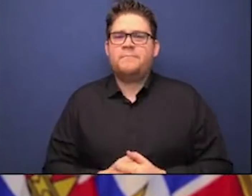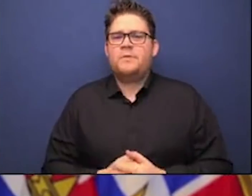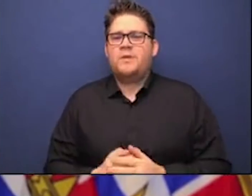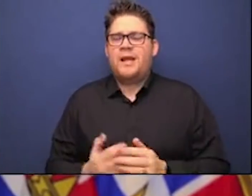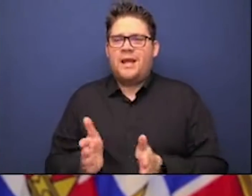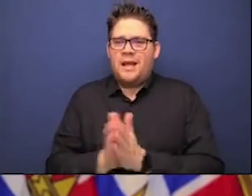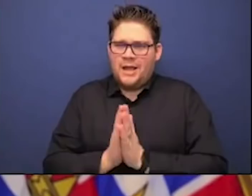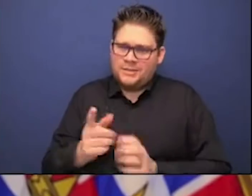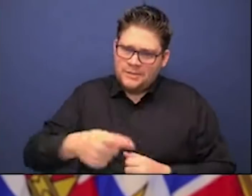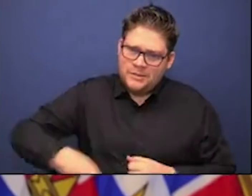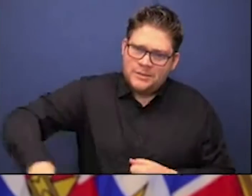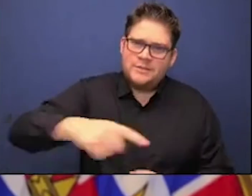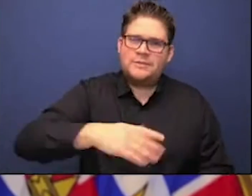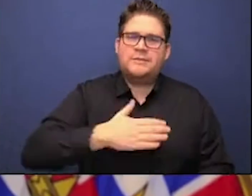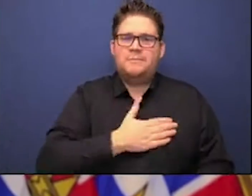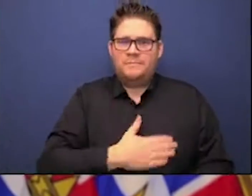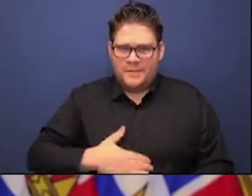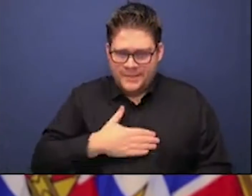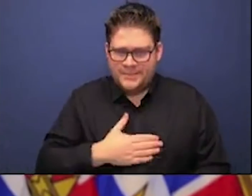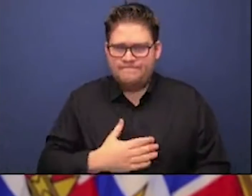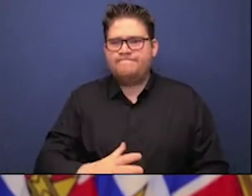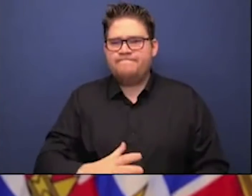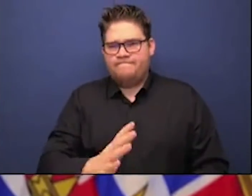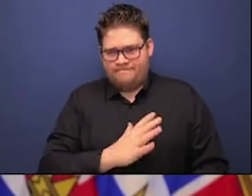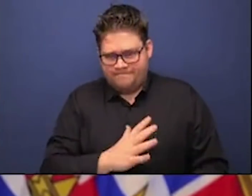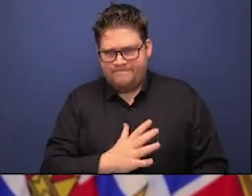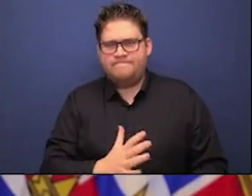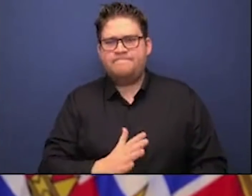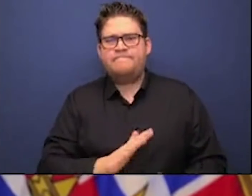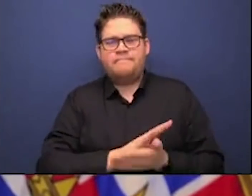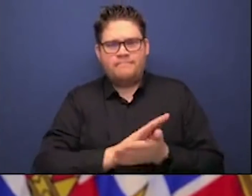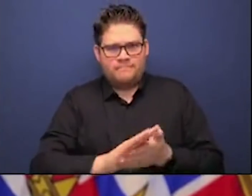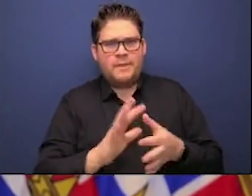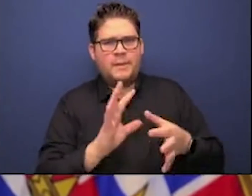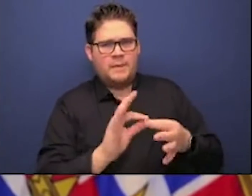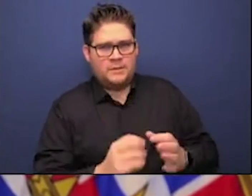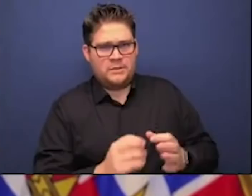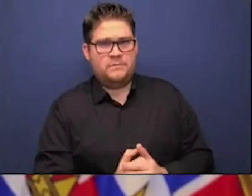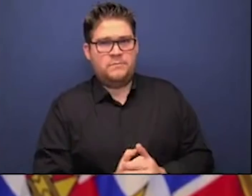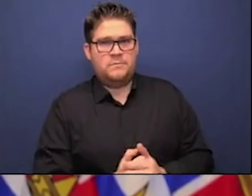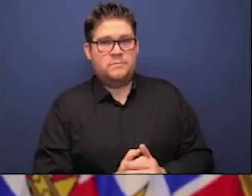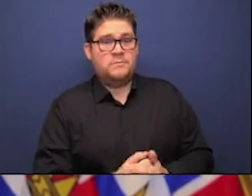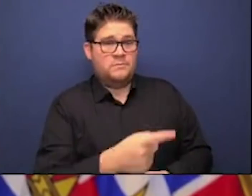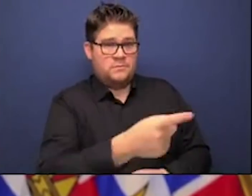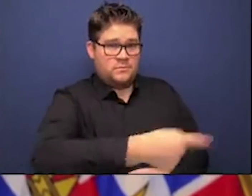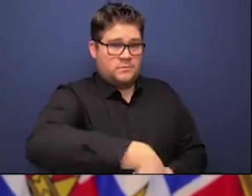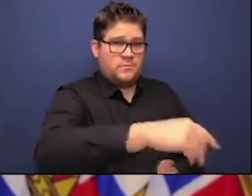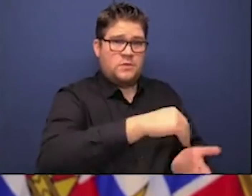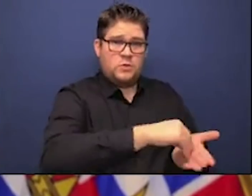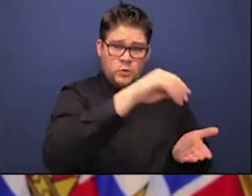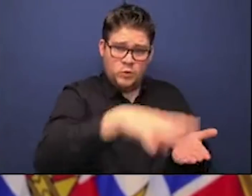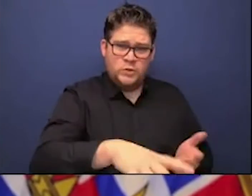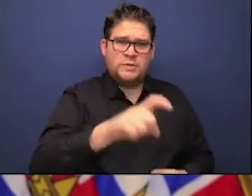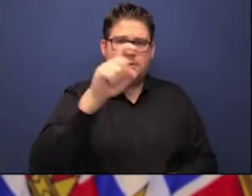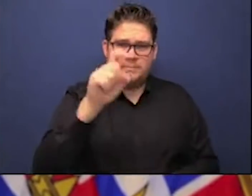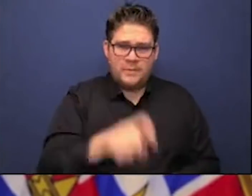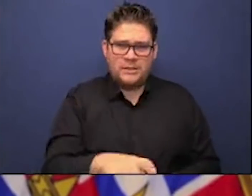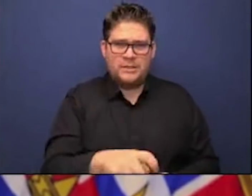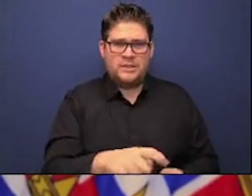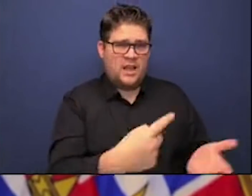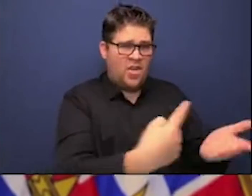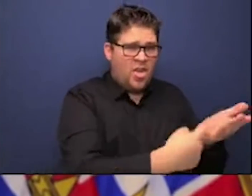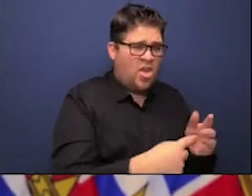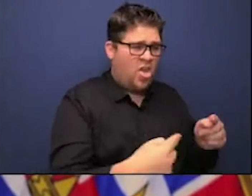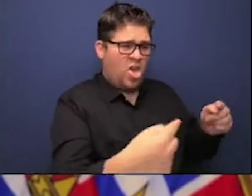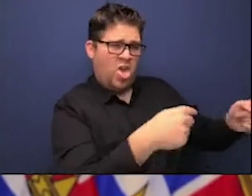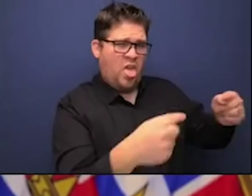who are watching, we must refocus this energy on the important tasks that we have at hand. Boards